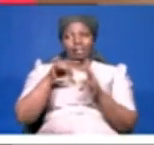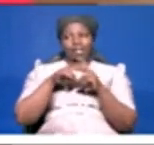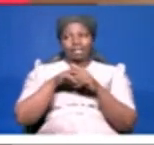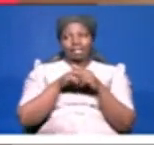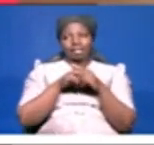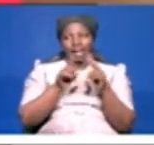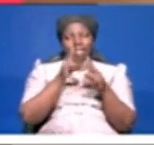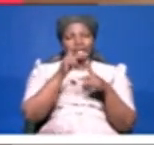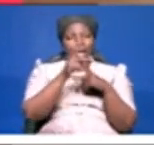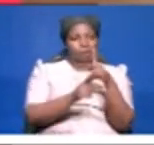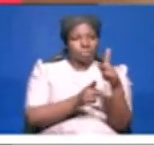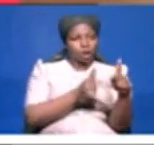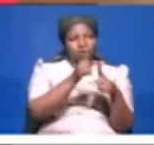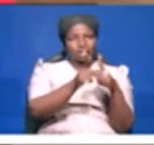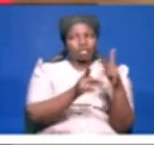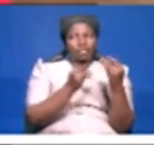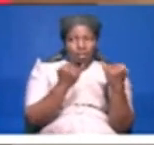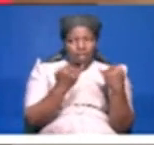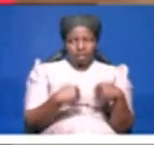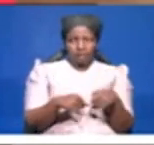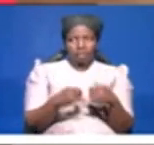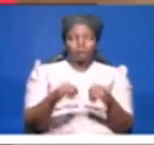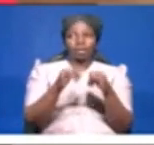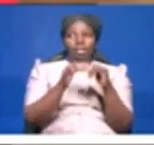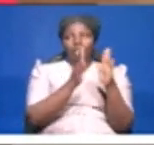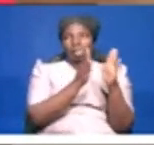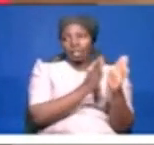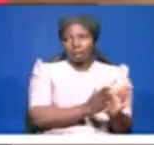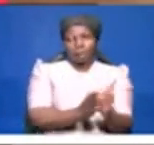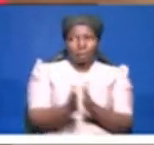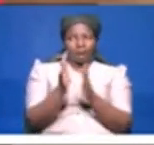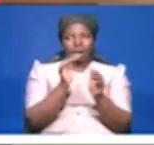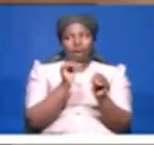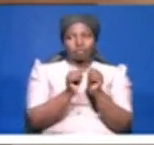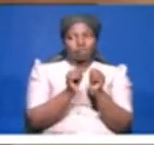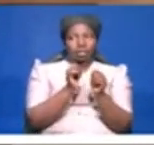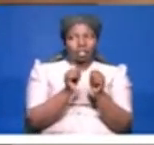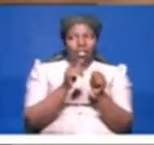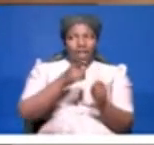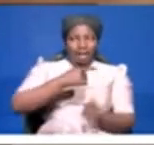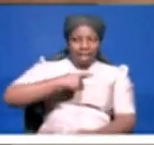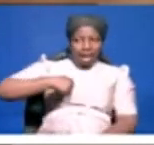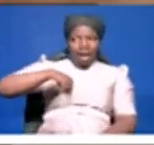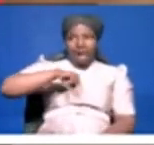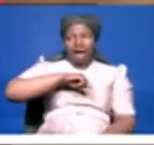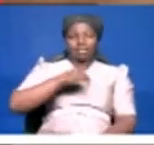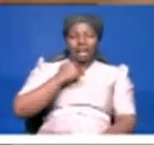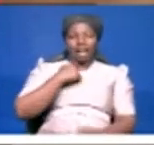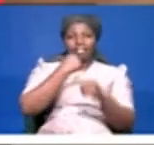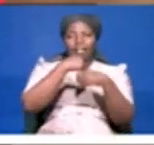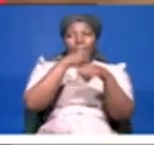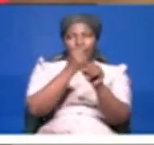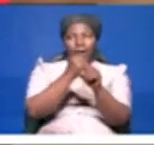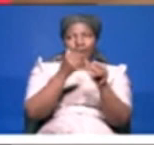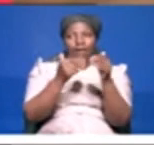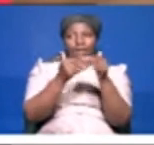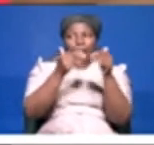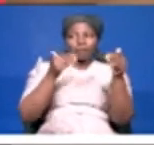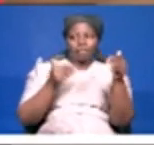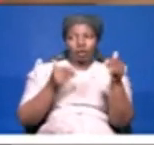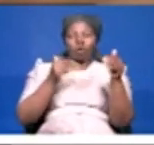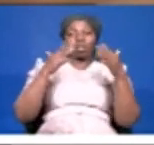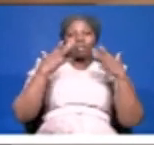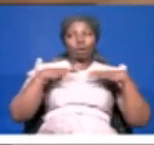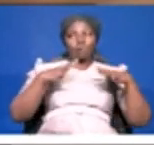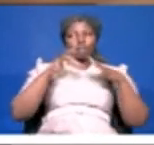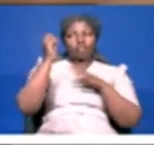implementing the plan that we set out before the people of Kenya and persuaded